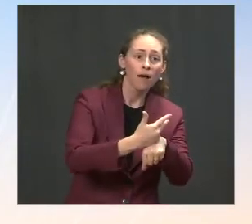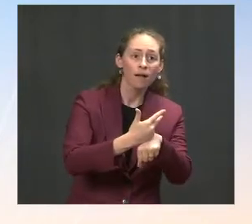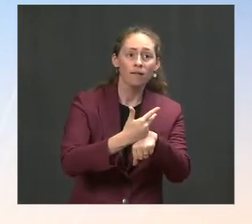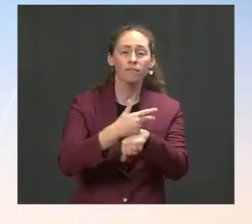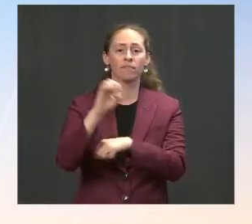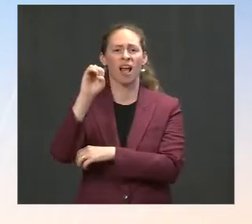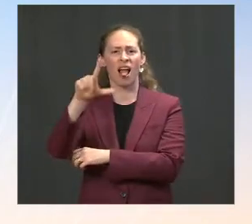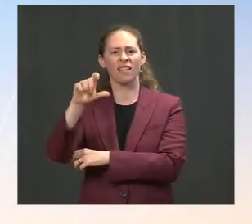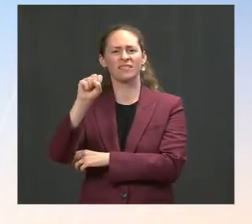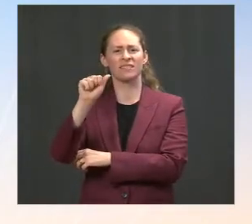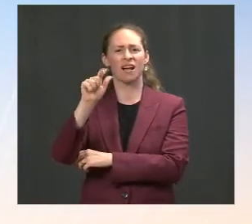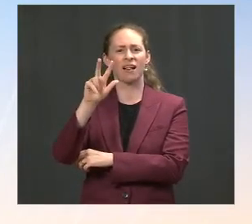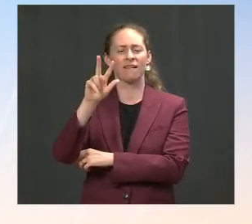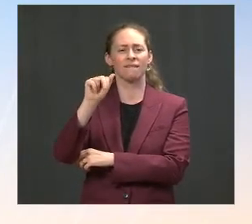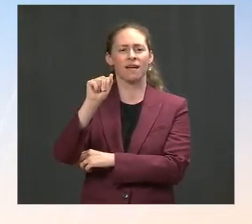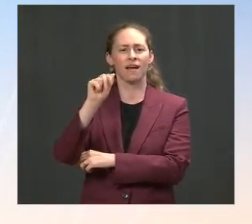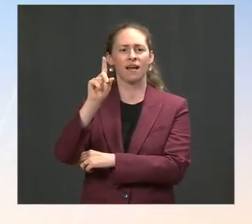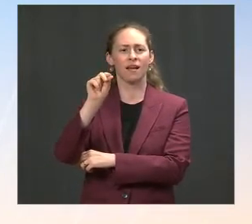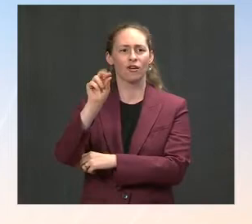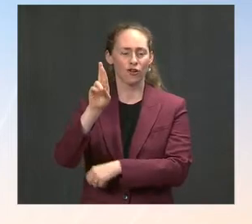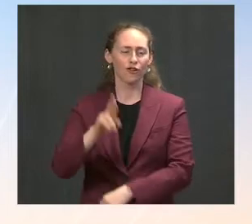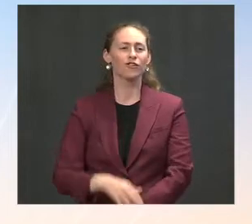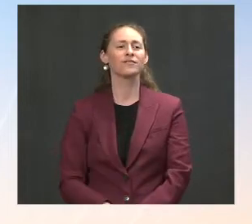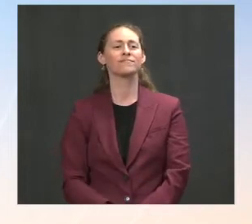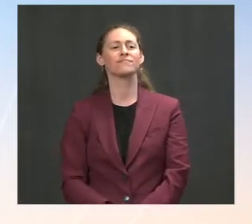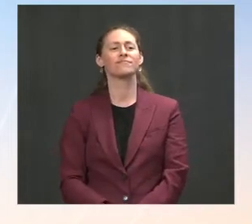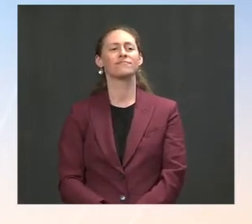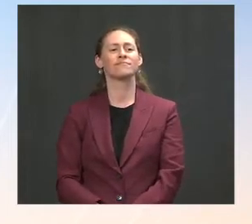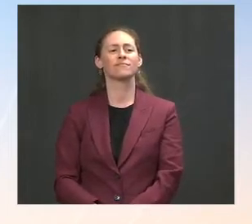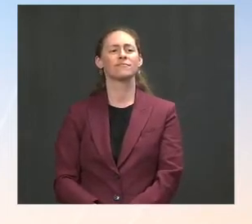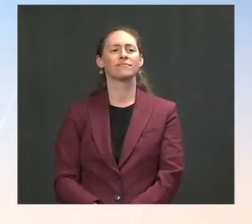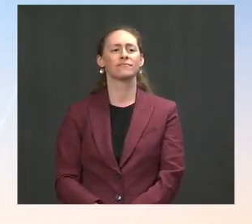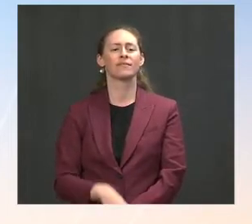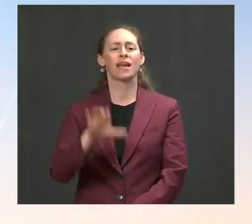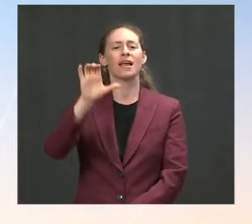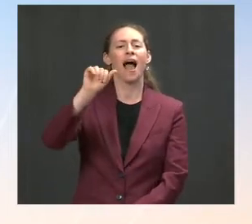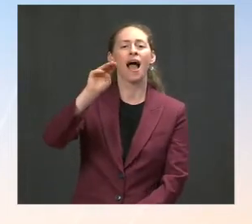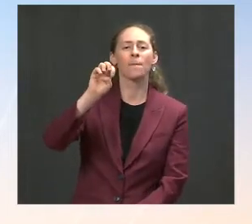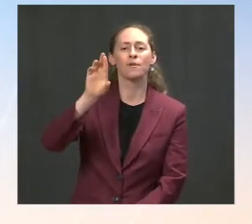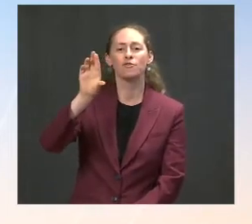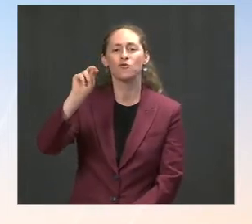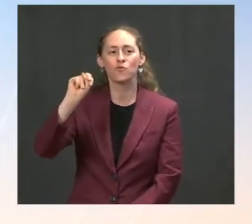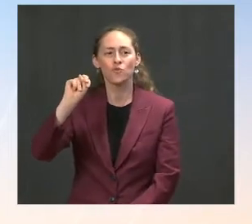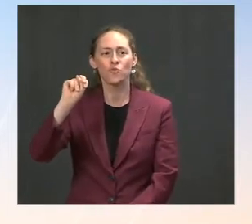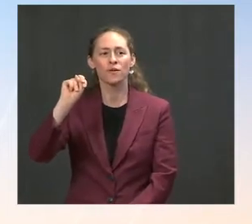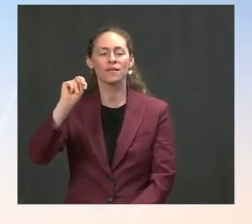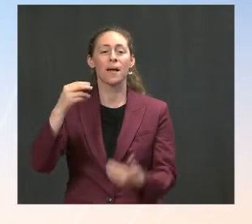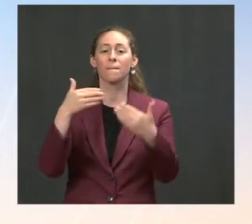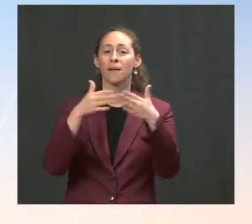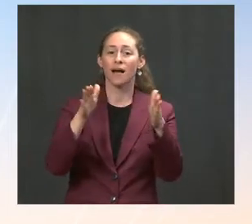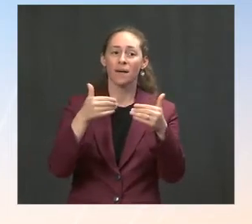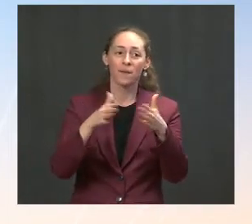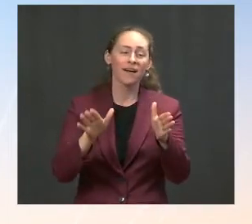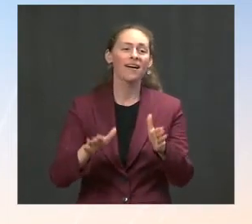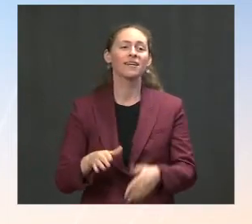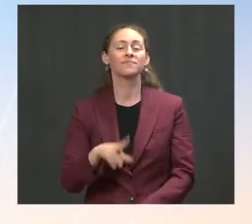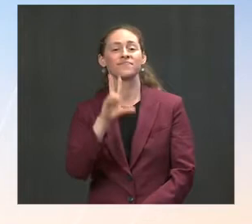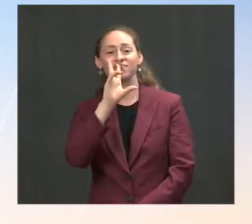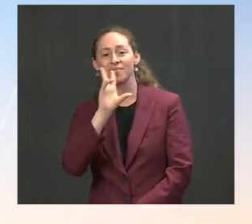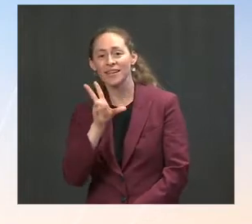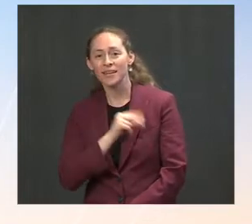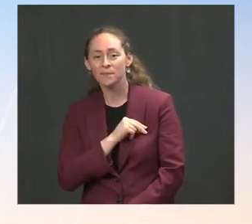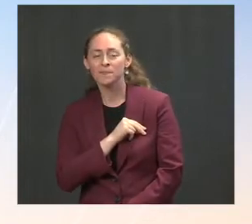the Central African Republic, Cameroon, Lesotho, Panama, Vietnam, Georgia, Pakistan, Tanzania,